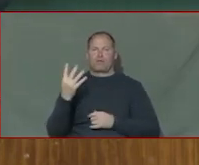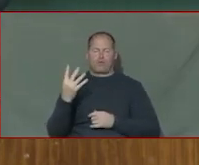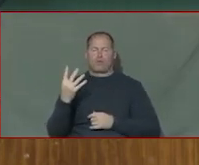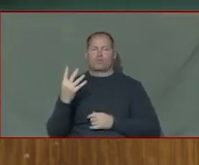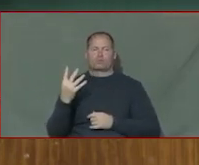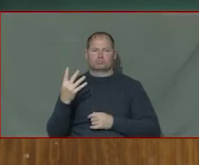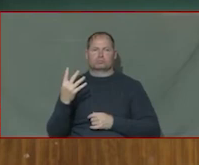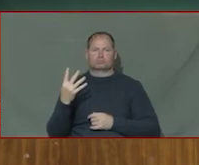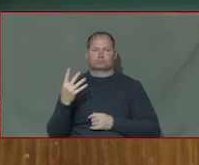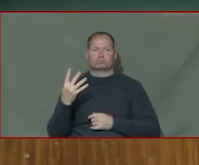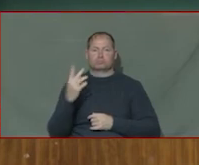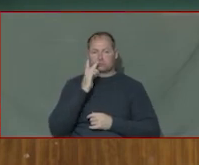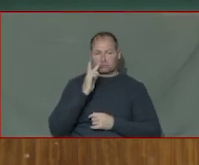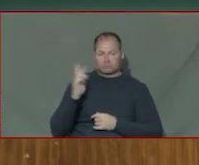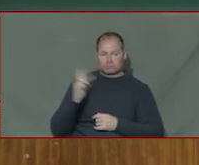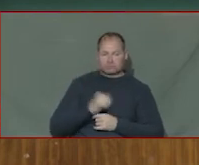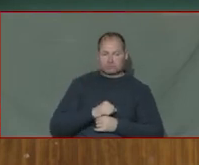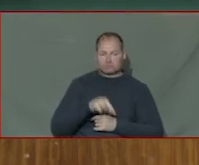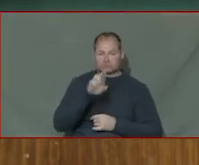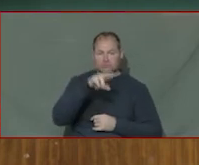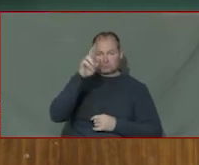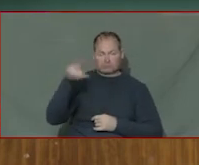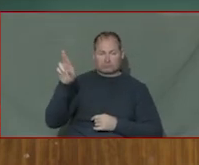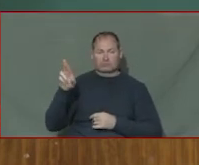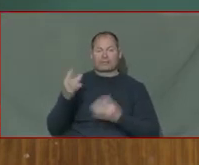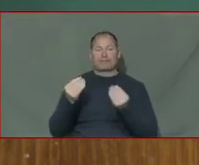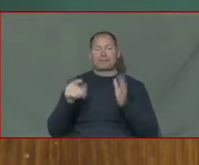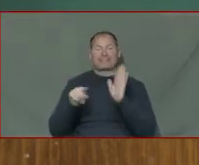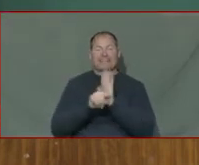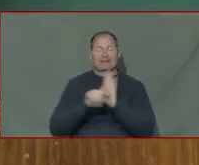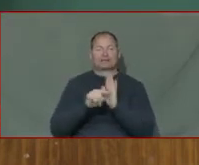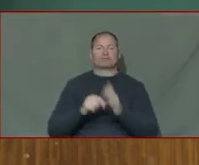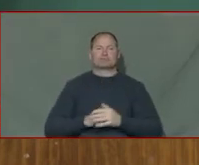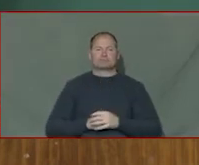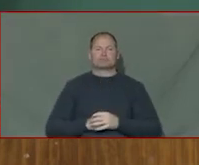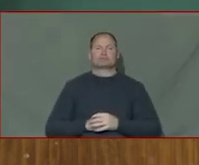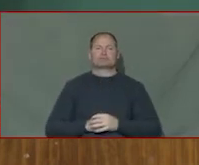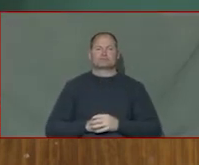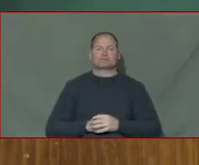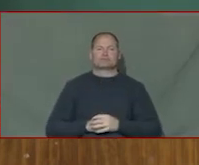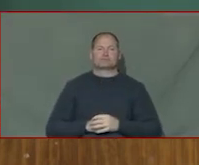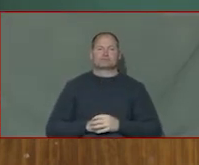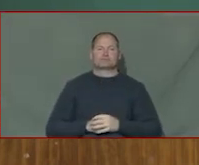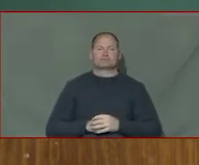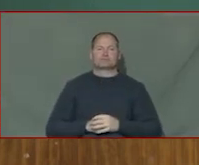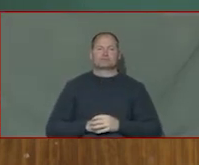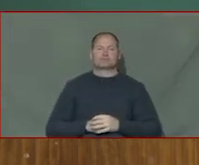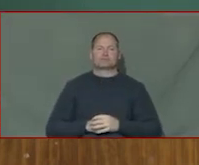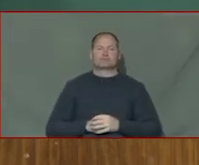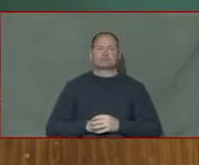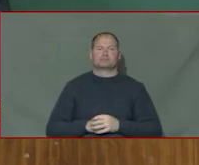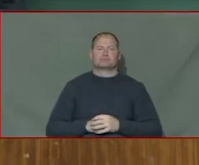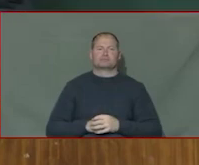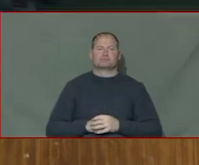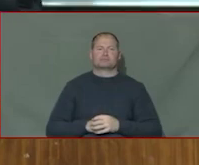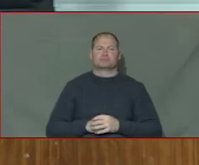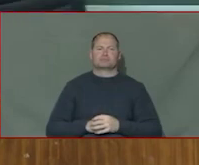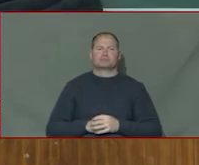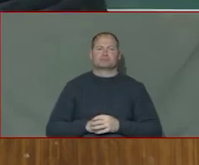Now, people, do you see I'm finding the square root of a negative number? So therefore, t